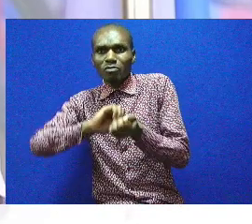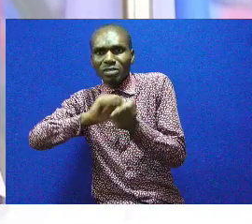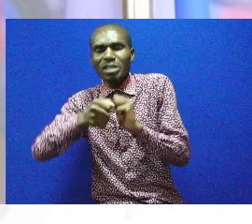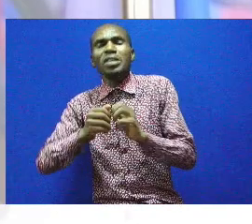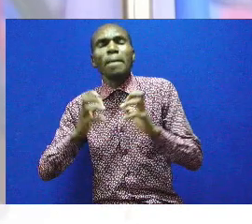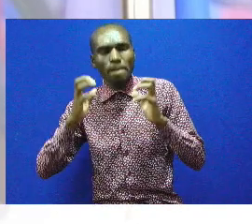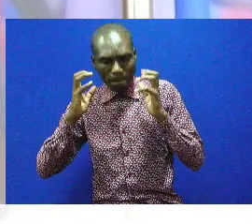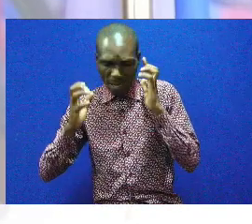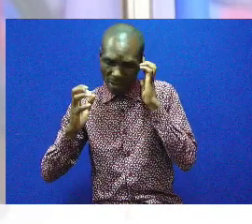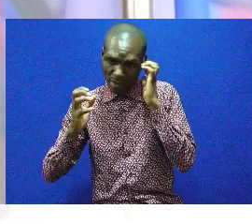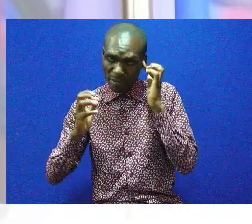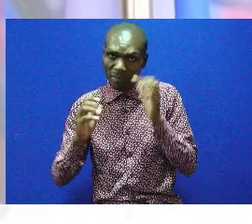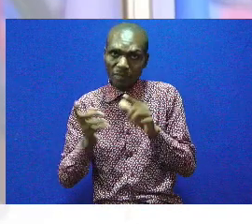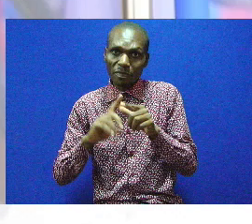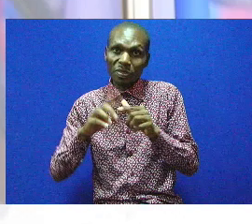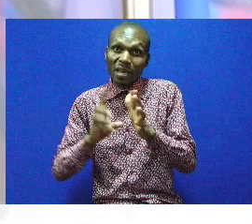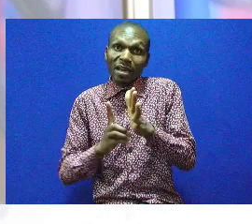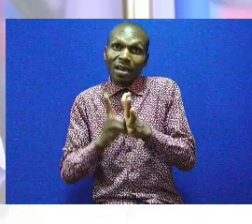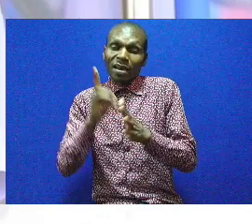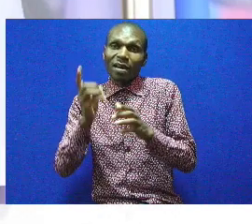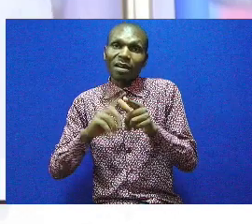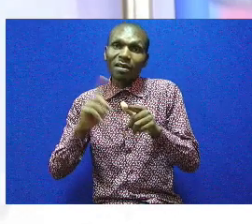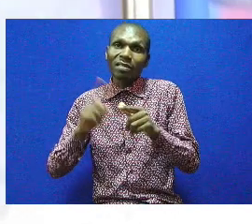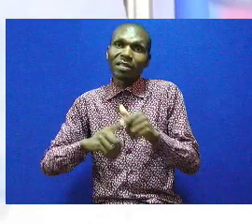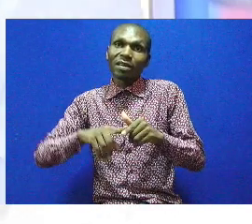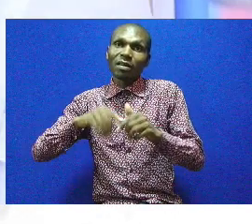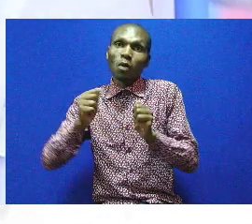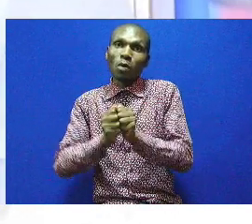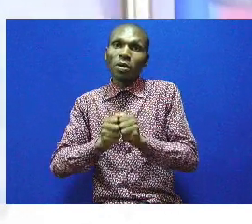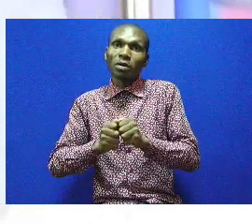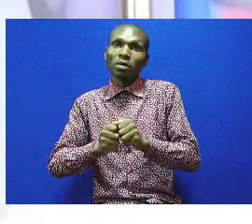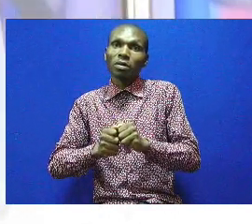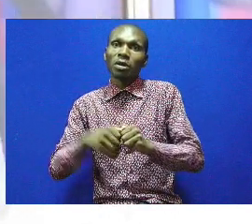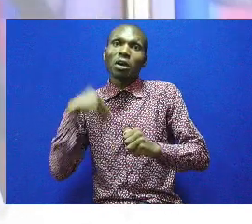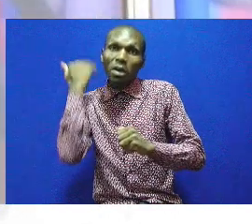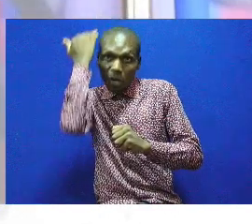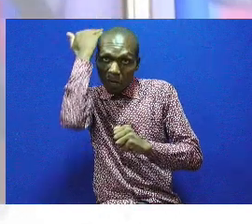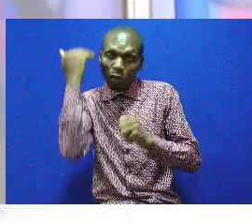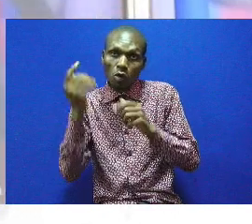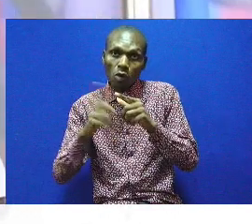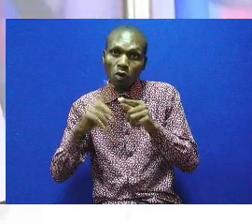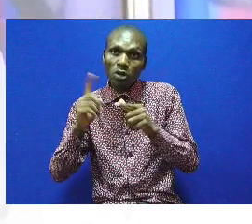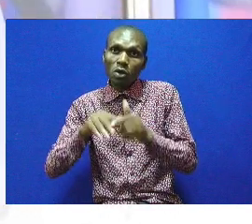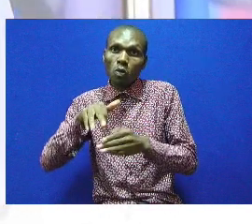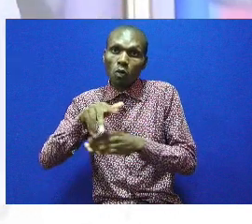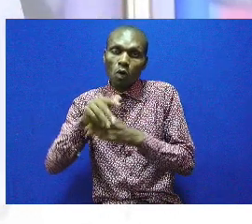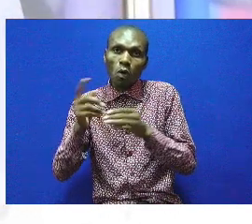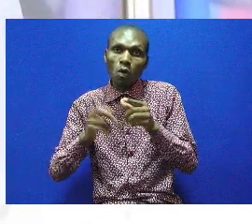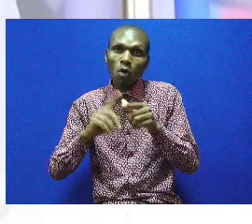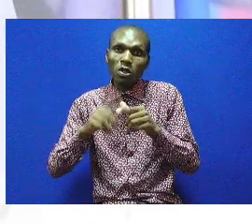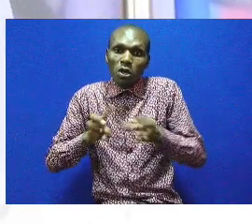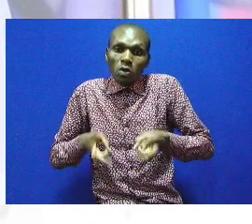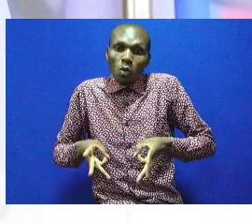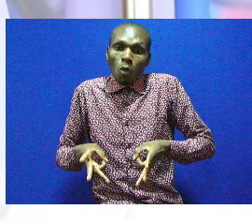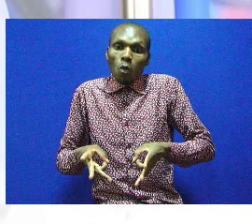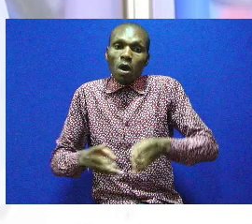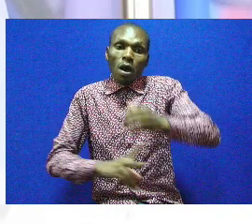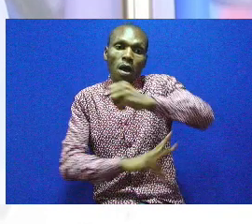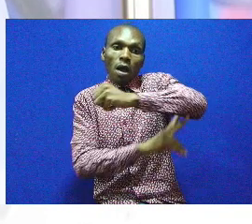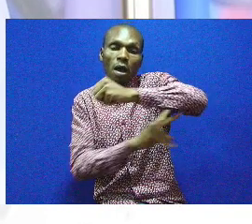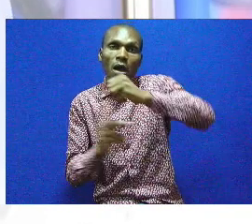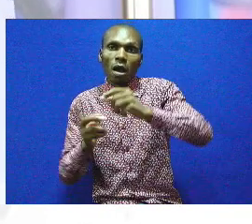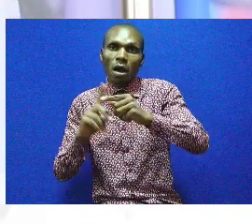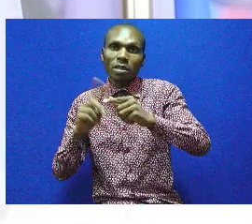makubwa. Development of urban infrastructure such as roads, distant walks, ways, footbridges,